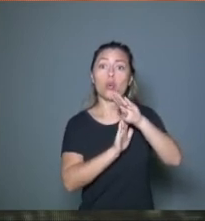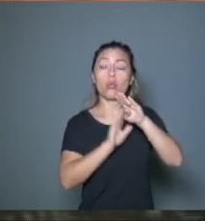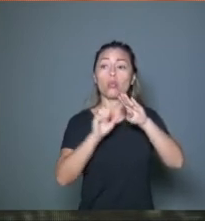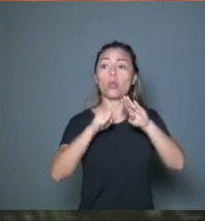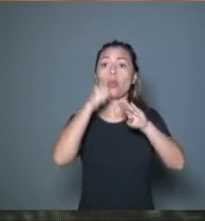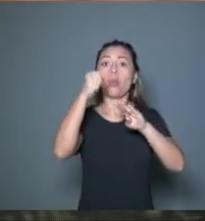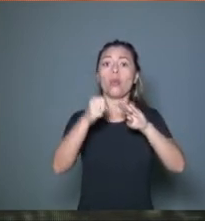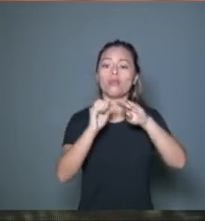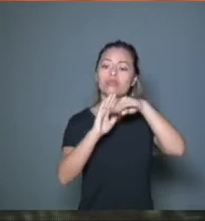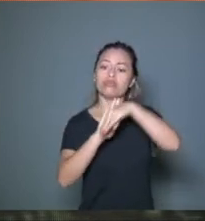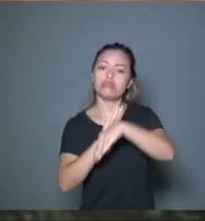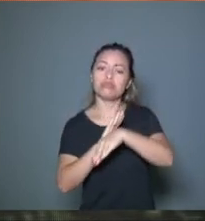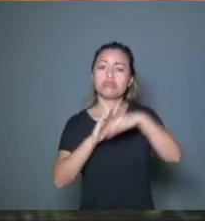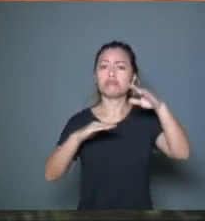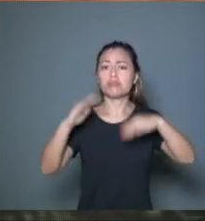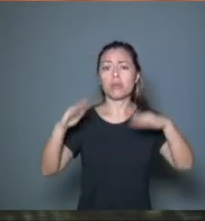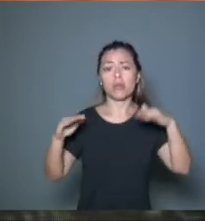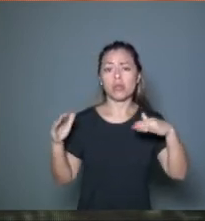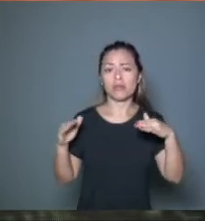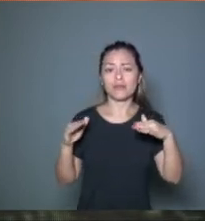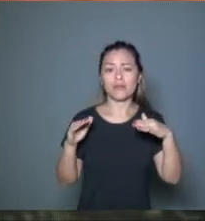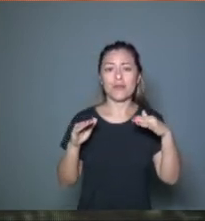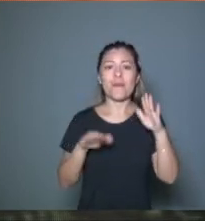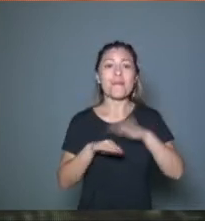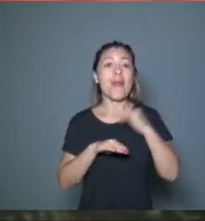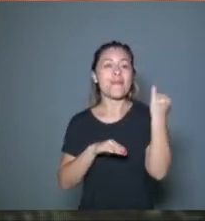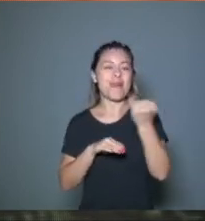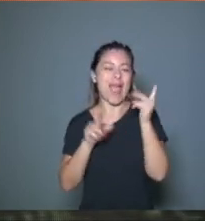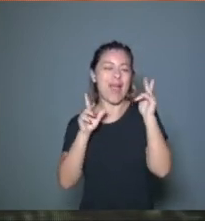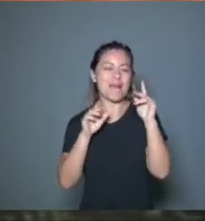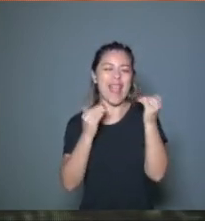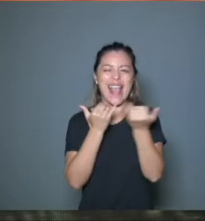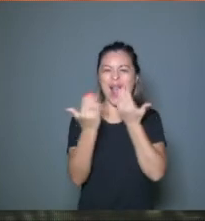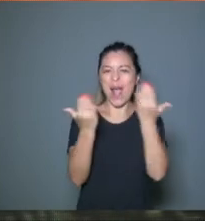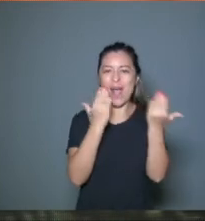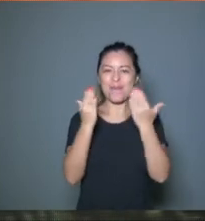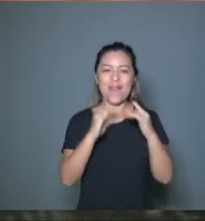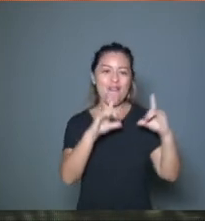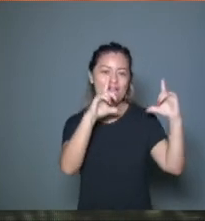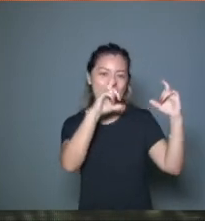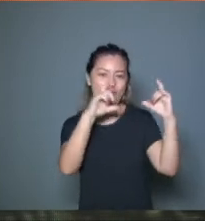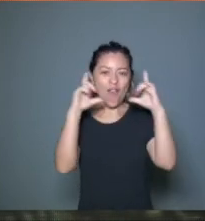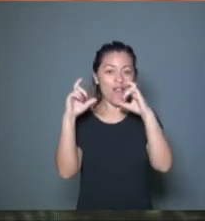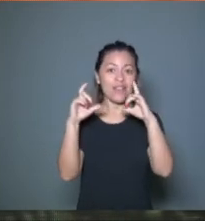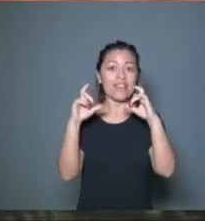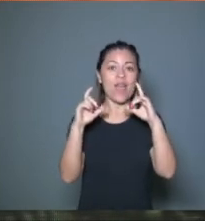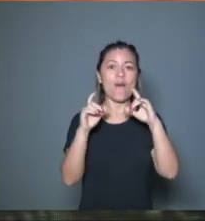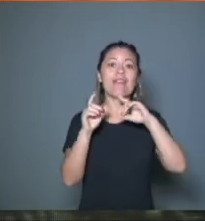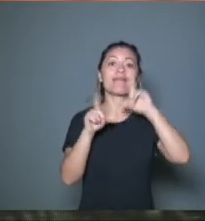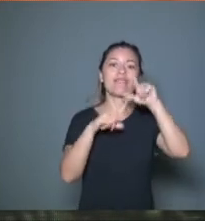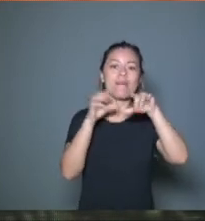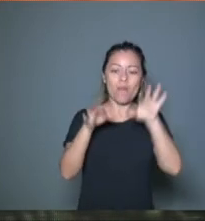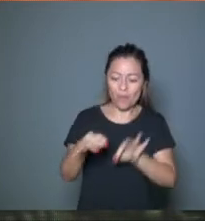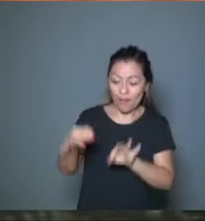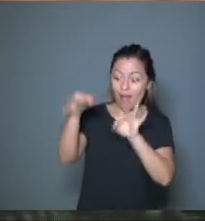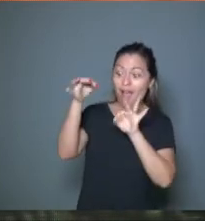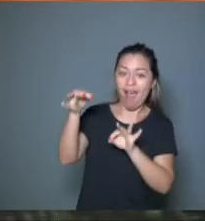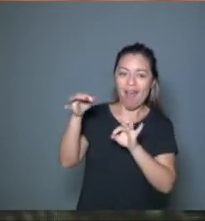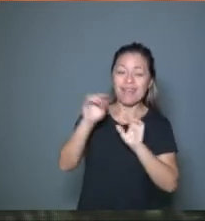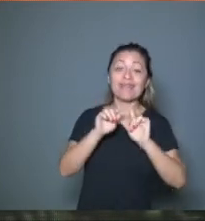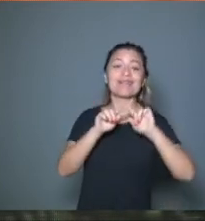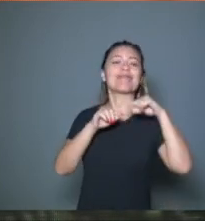this year, and the next year don't grow as much. But the most important thing is to look at the movie and not